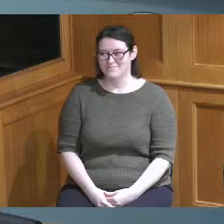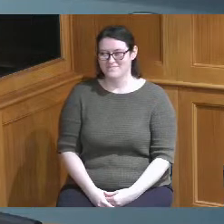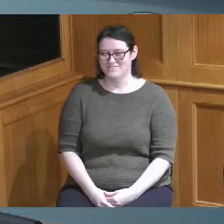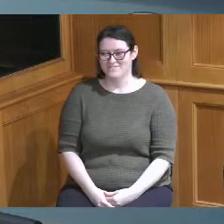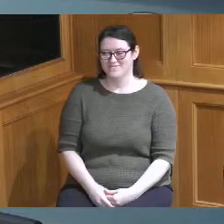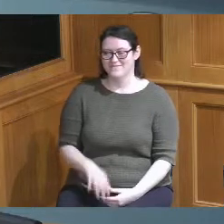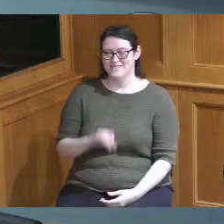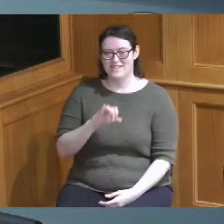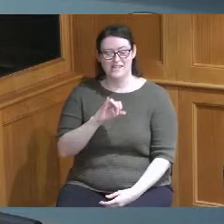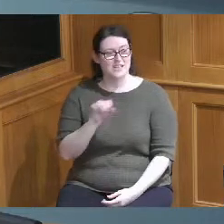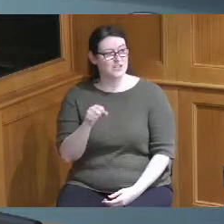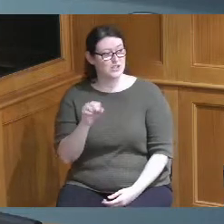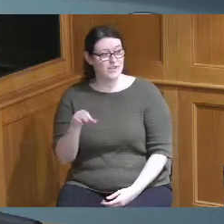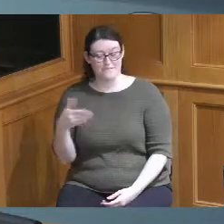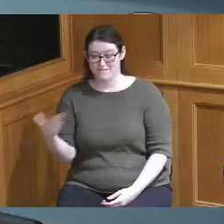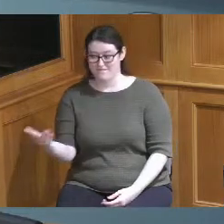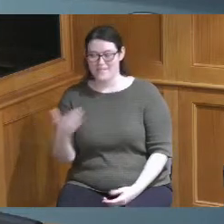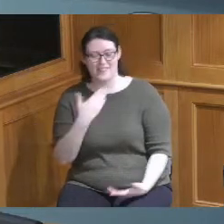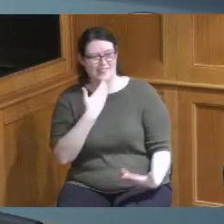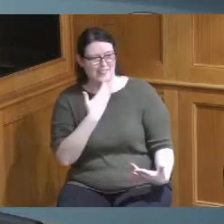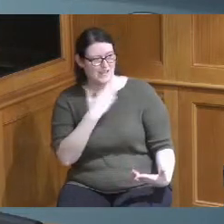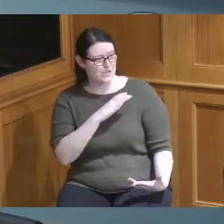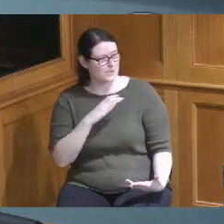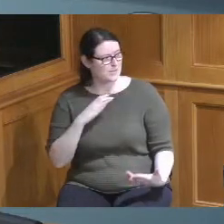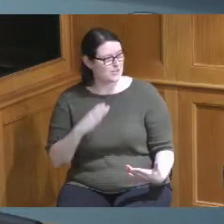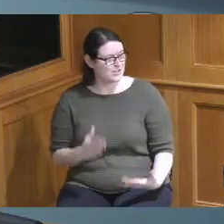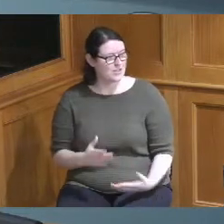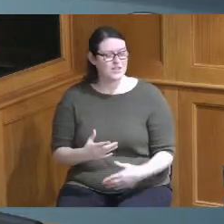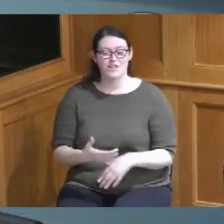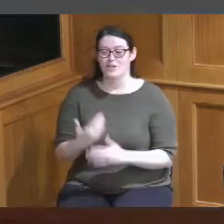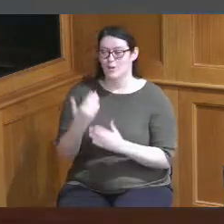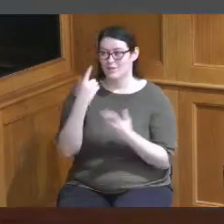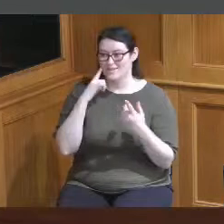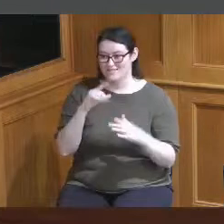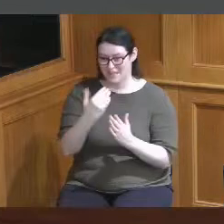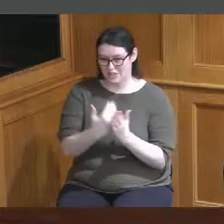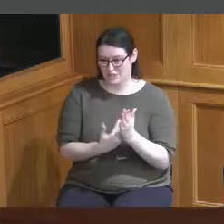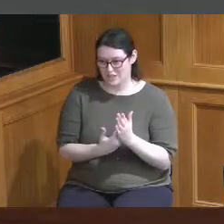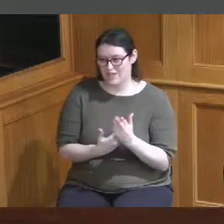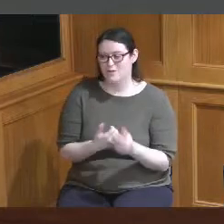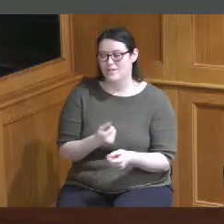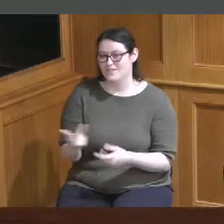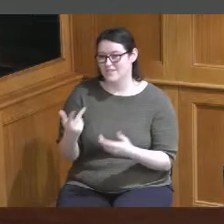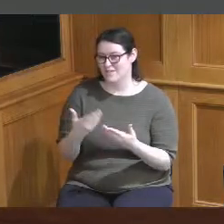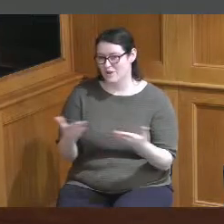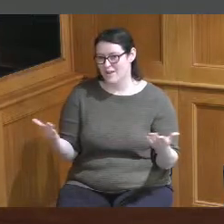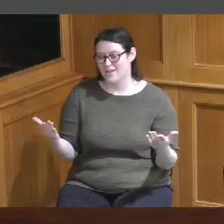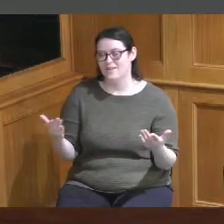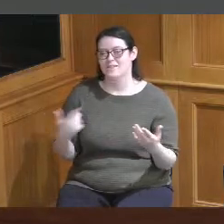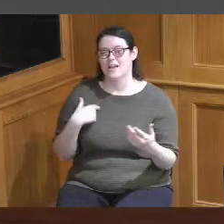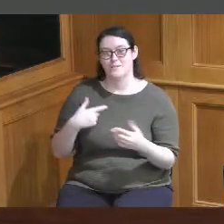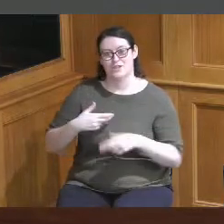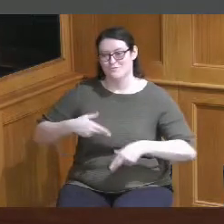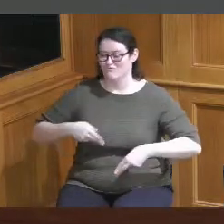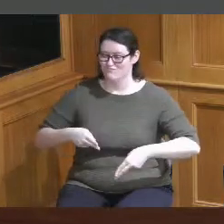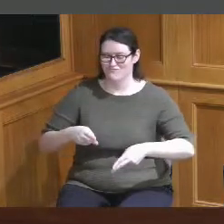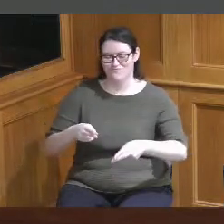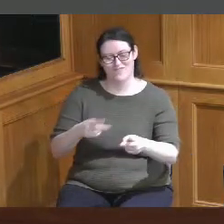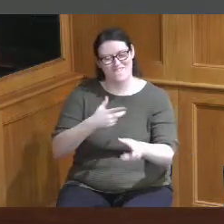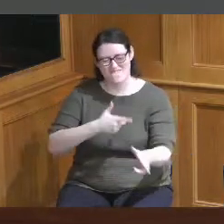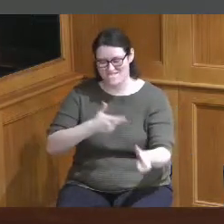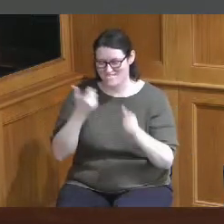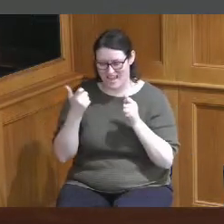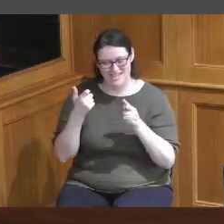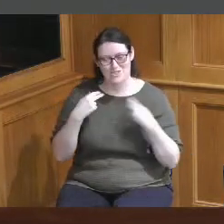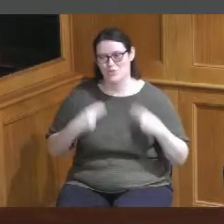Mr. Luo? Thank you, Commissioners. Consent agenda. We have the consent agenda. We've got several items on here. I'm going to rattle through this as quickly as I possibly